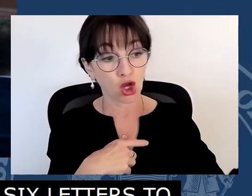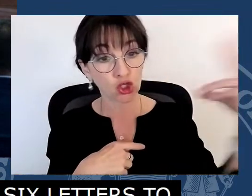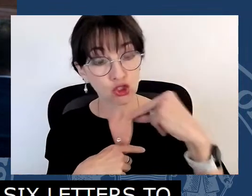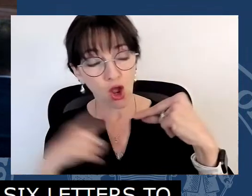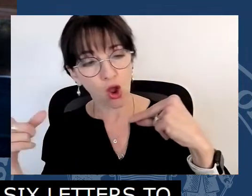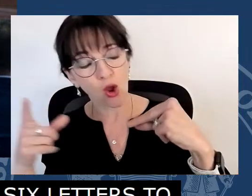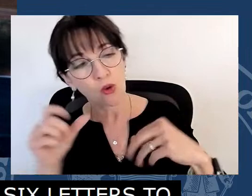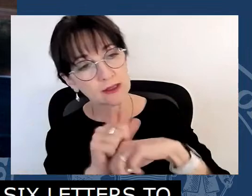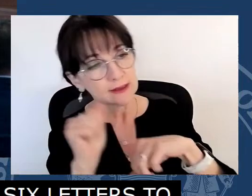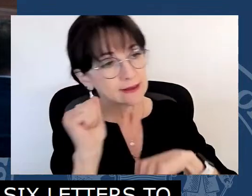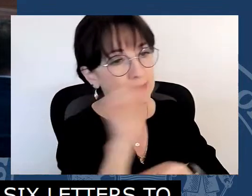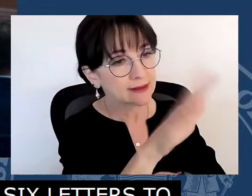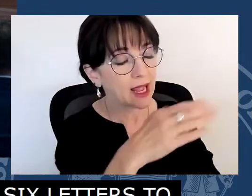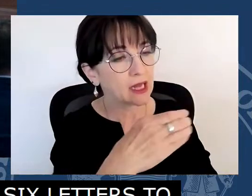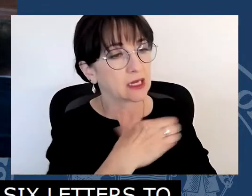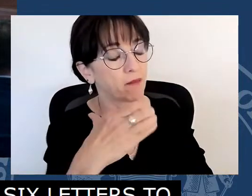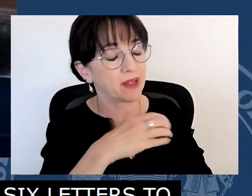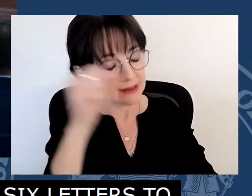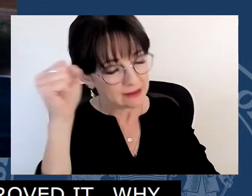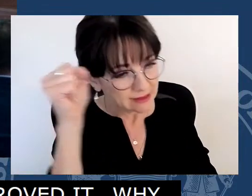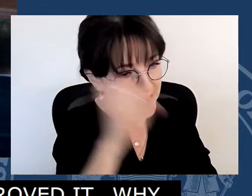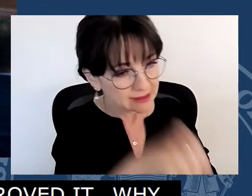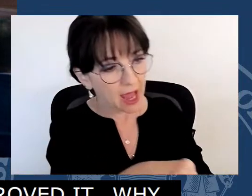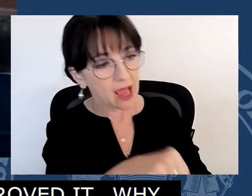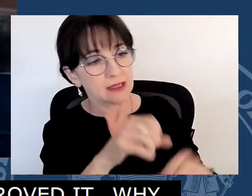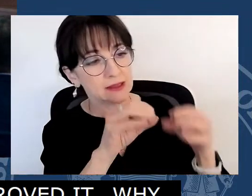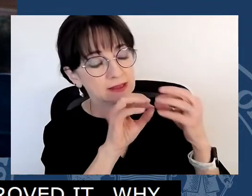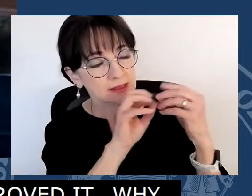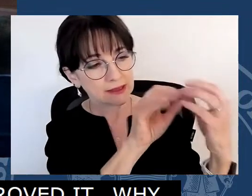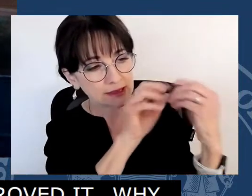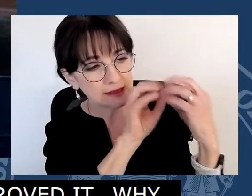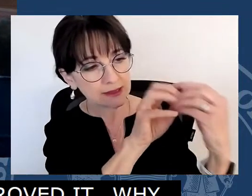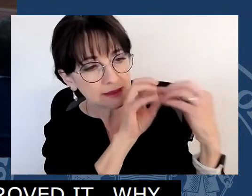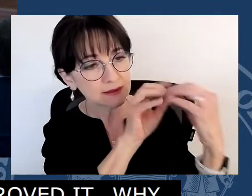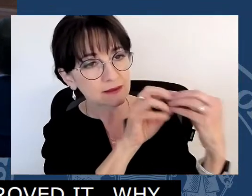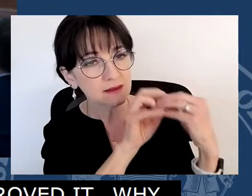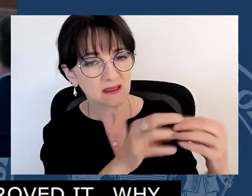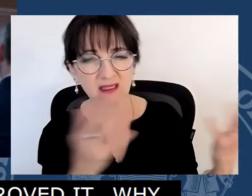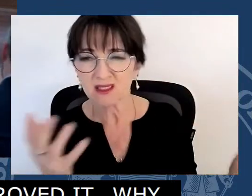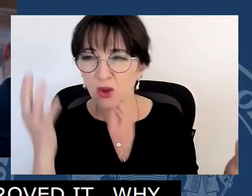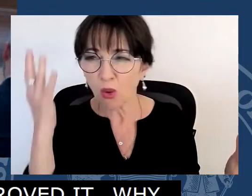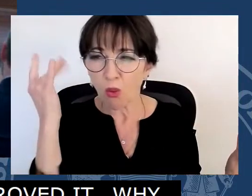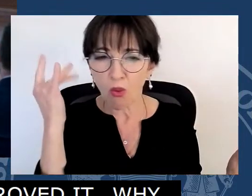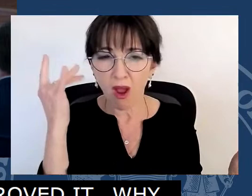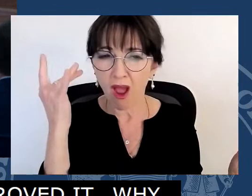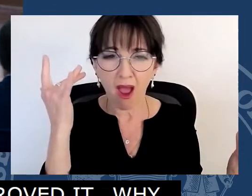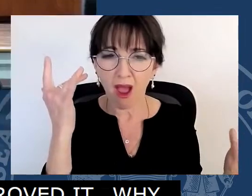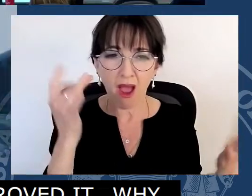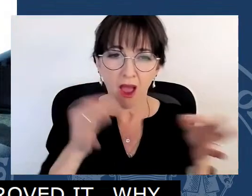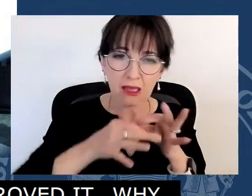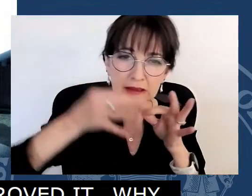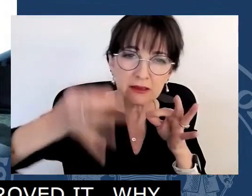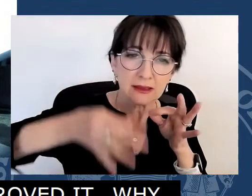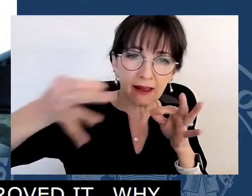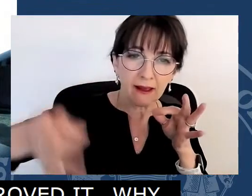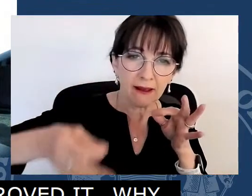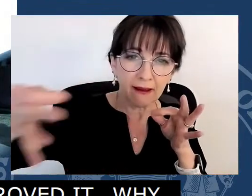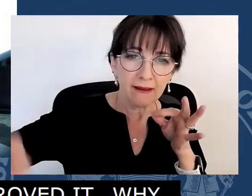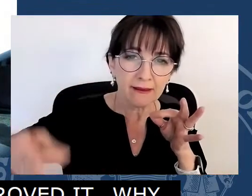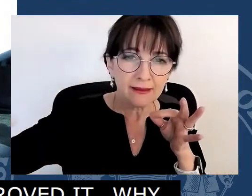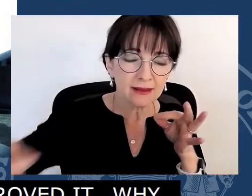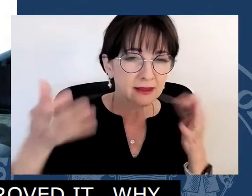months delay? And I've read that Medicare Advantage programs are notorious